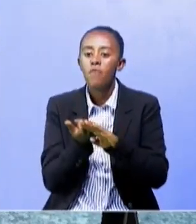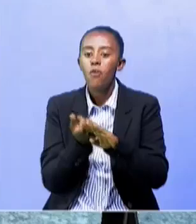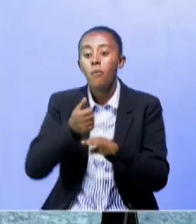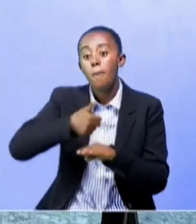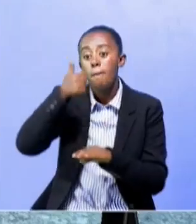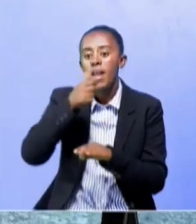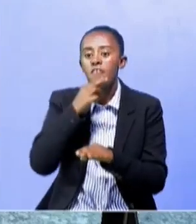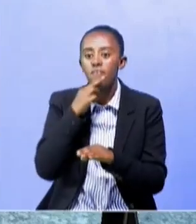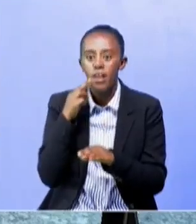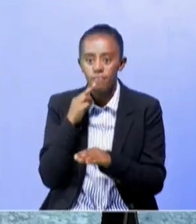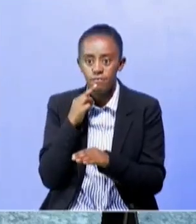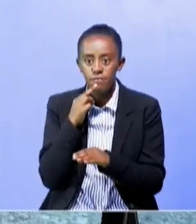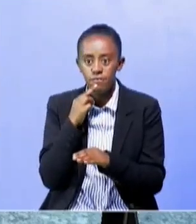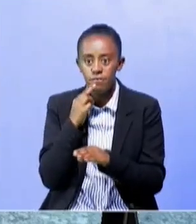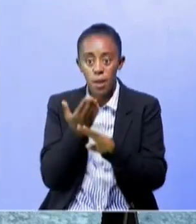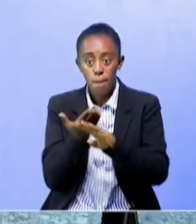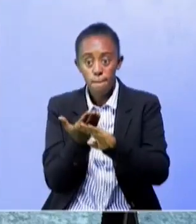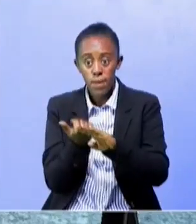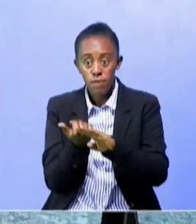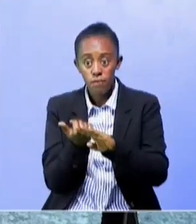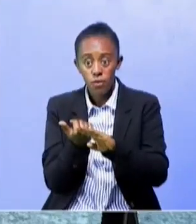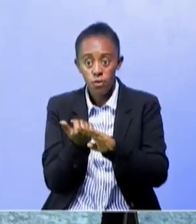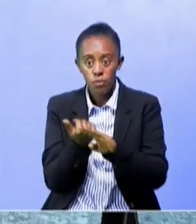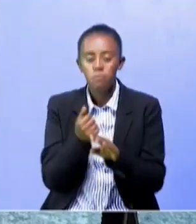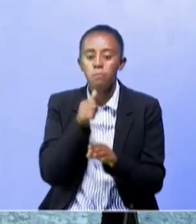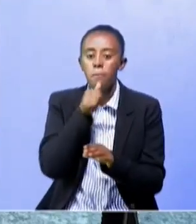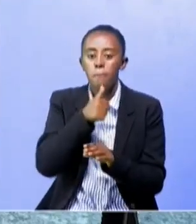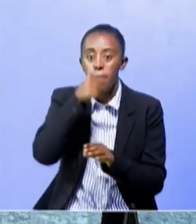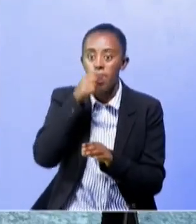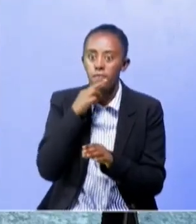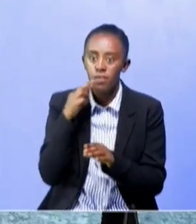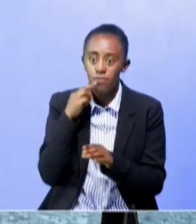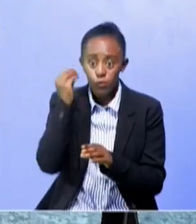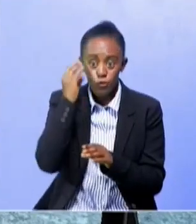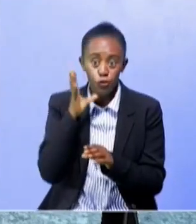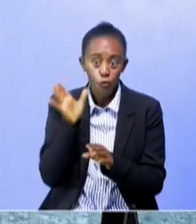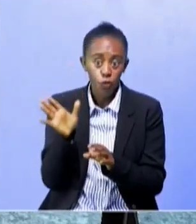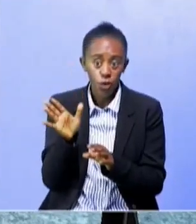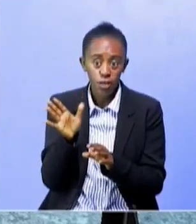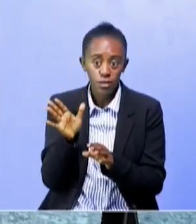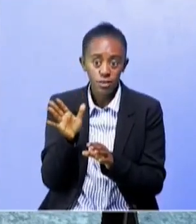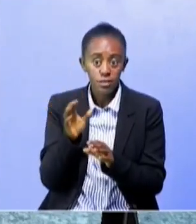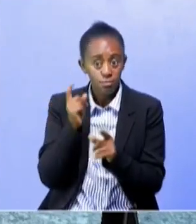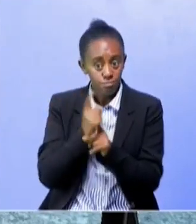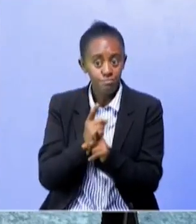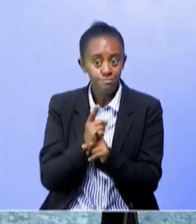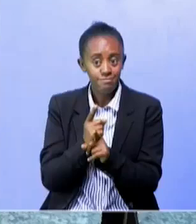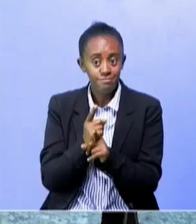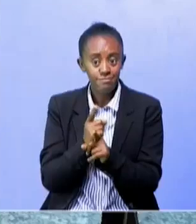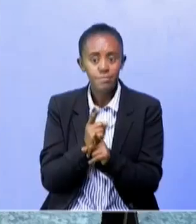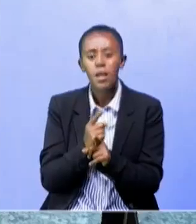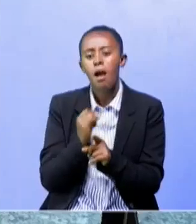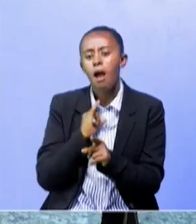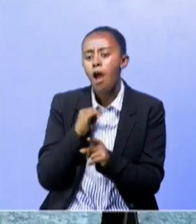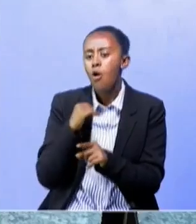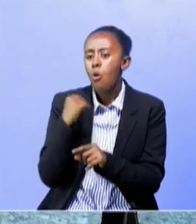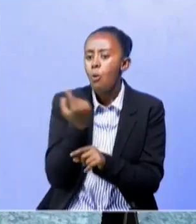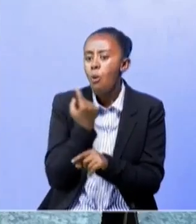verb. Before the main verb. Don't forget that. Right? I